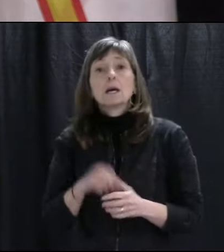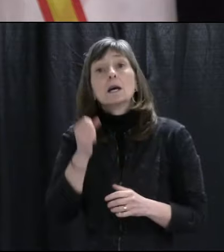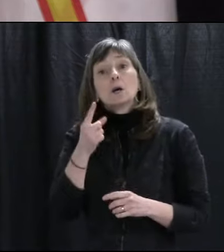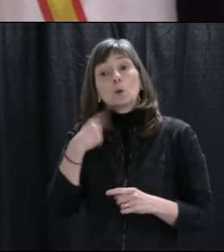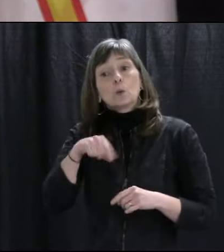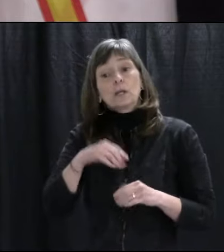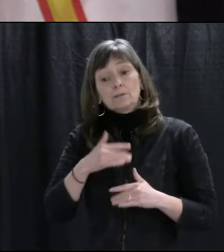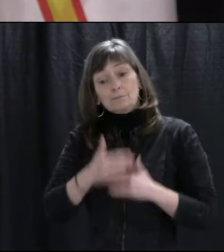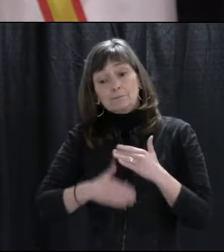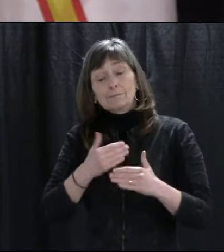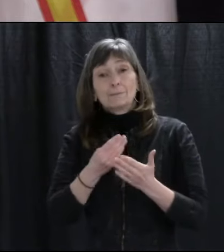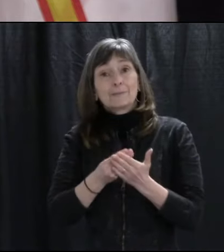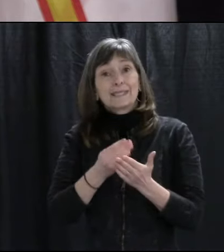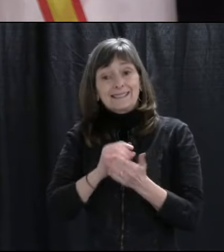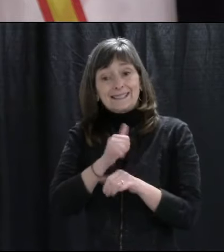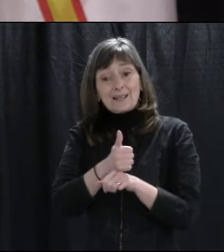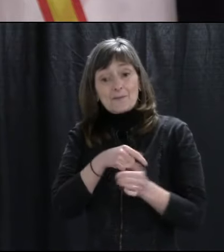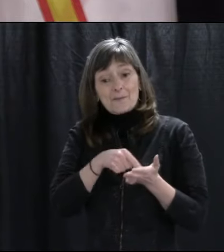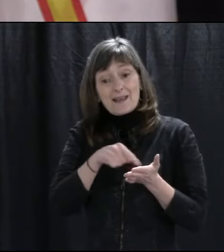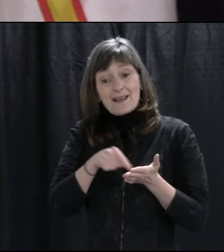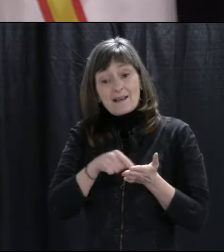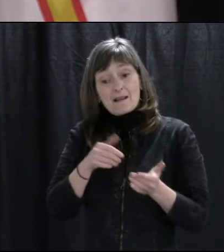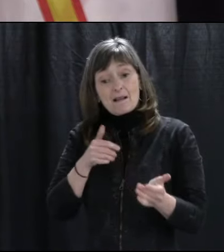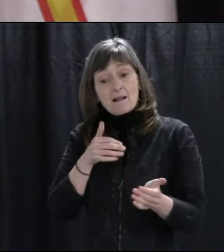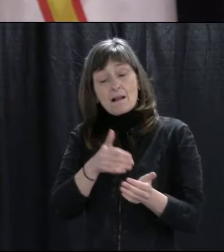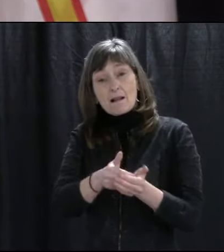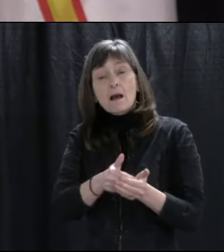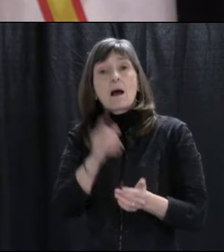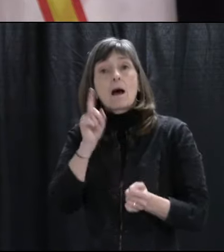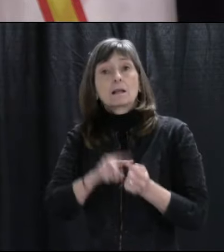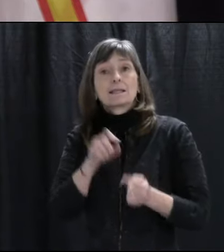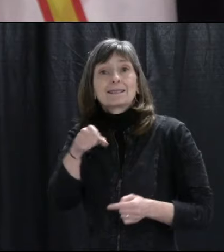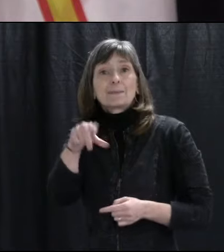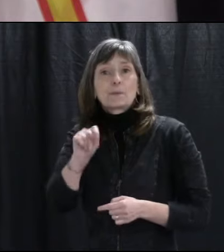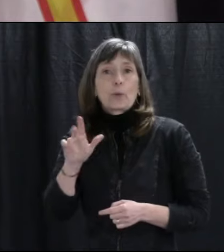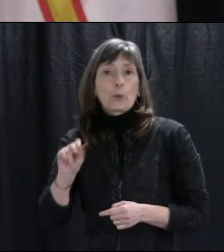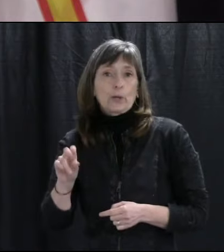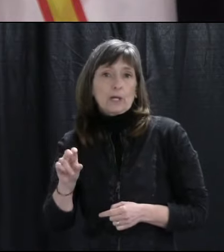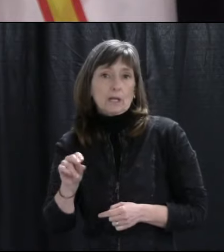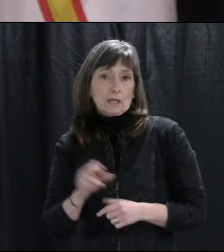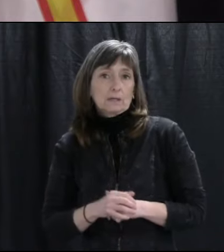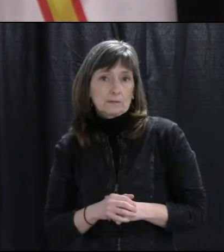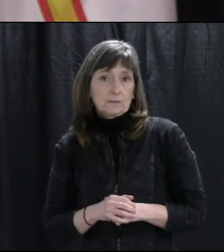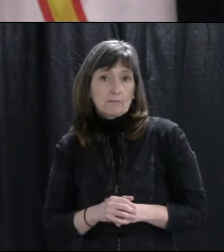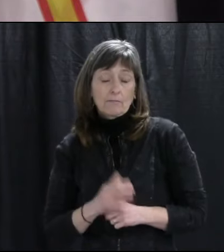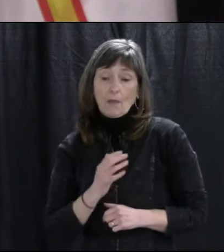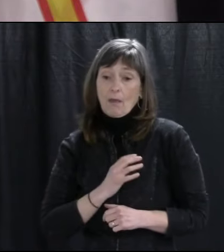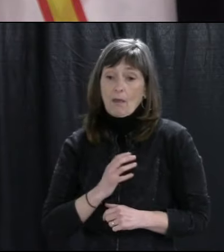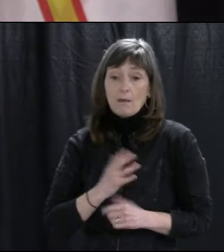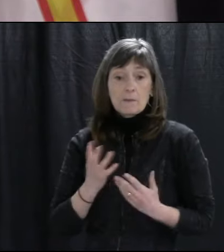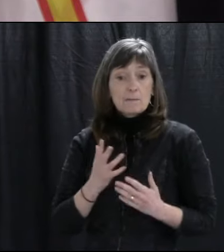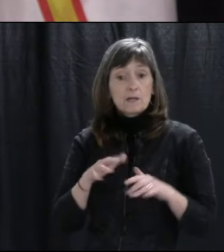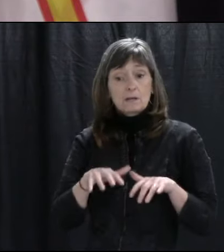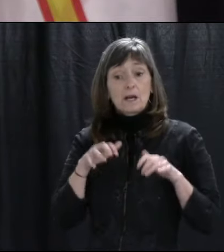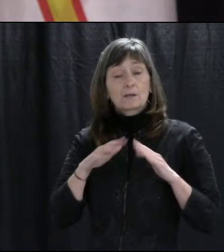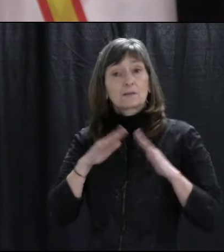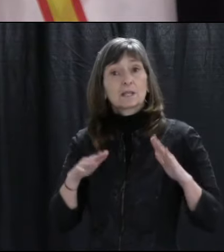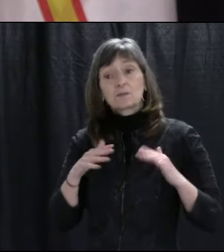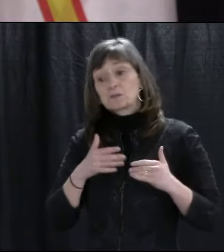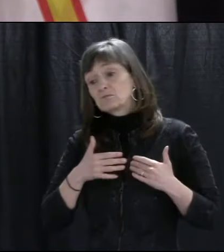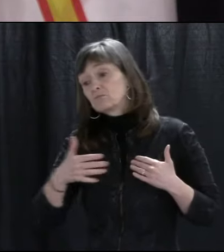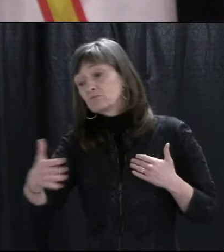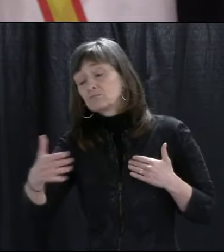30th, so the money is available to pay for the services, just in case we find ourselves in disruption of the legislature between